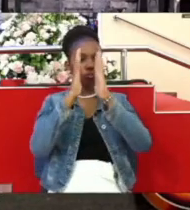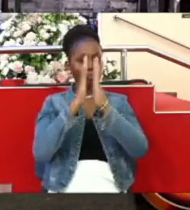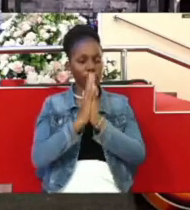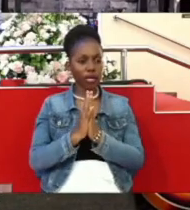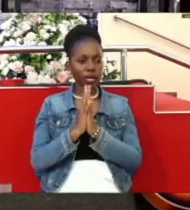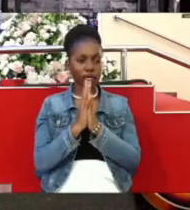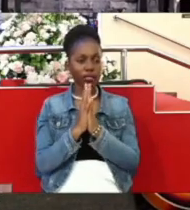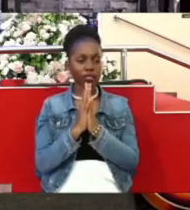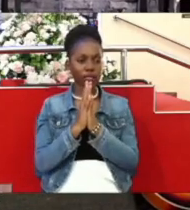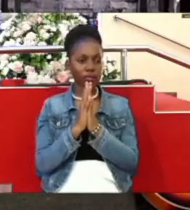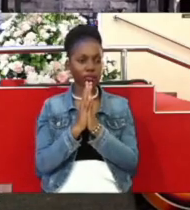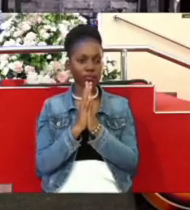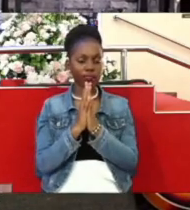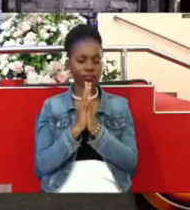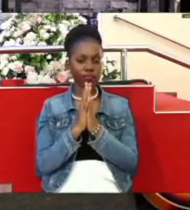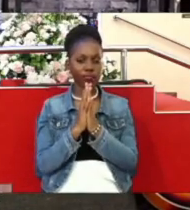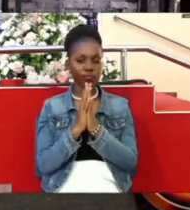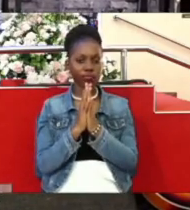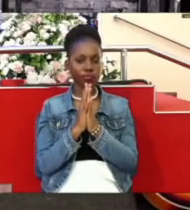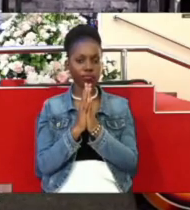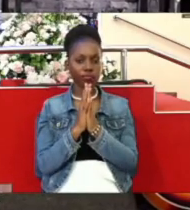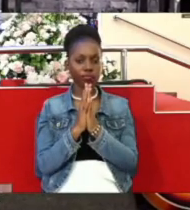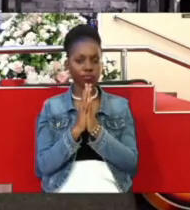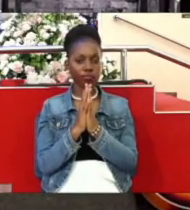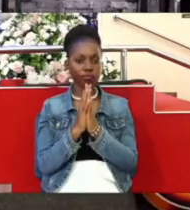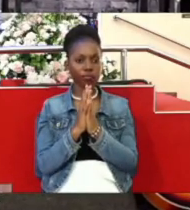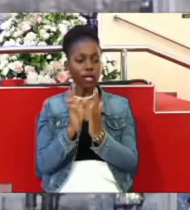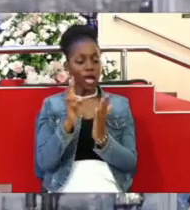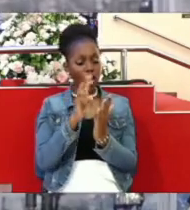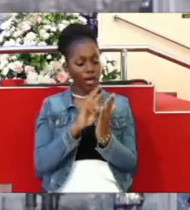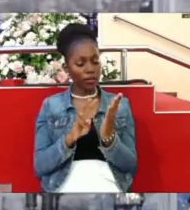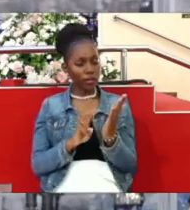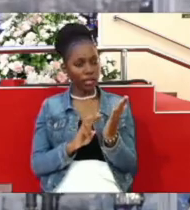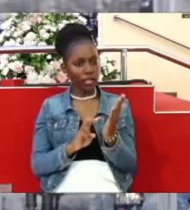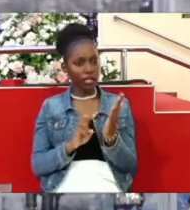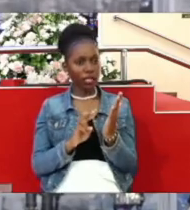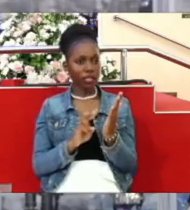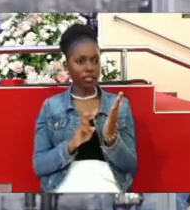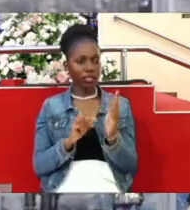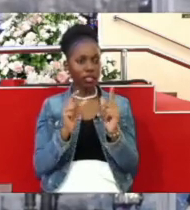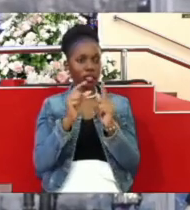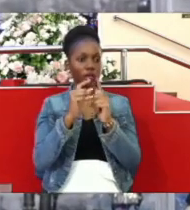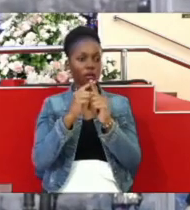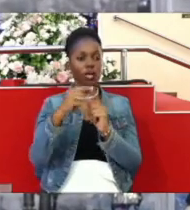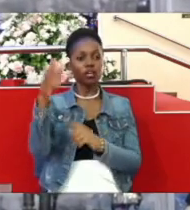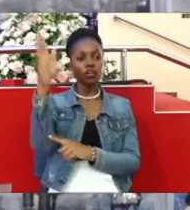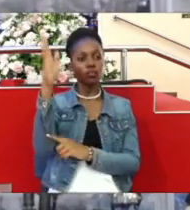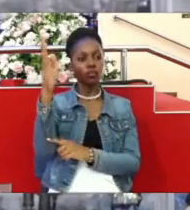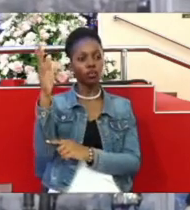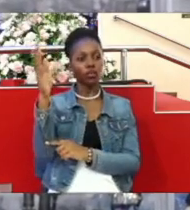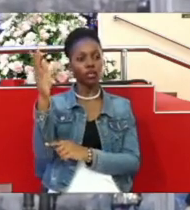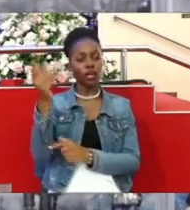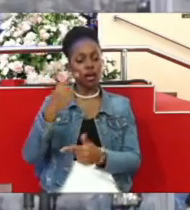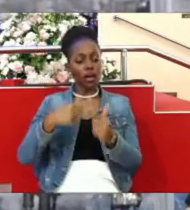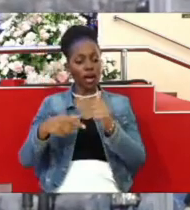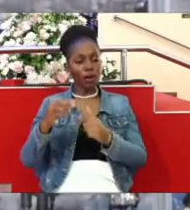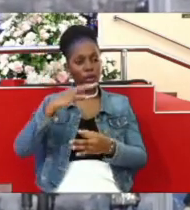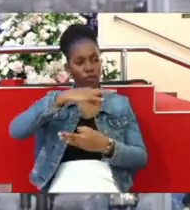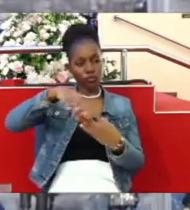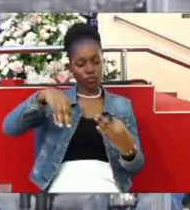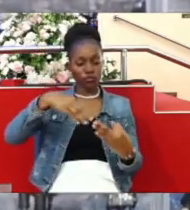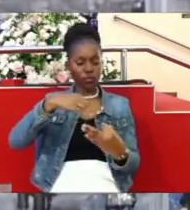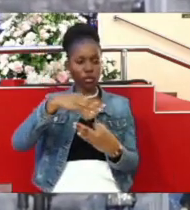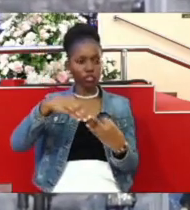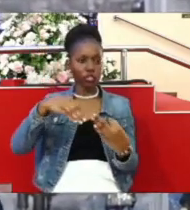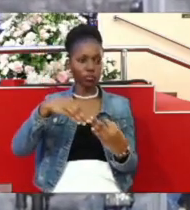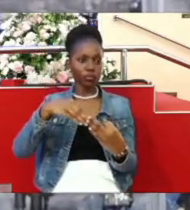kuwa mtu wa kuomba. Reading the word of God. Ya kusoma neno la Bwana. Attending fellowships. Kuweza kushiriki